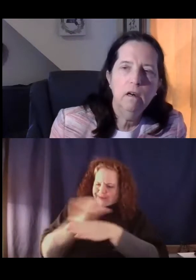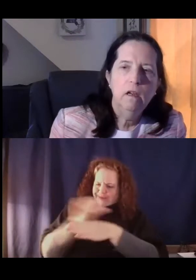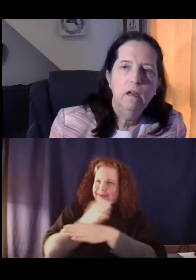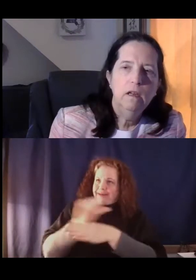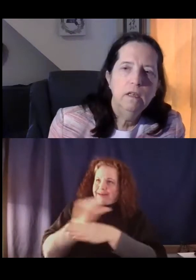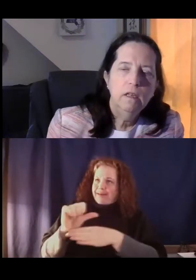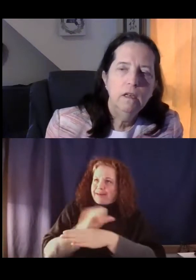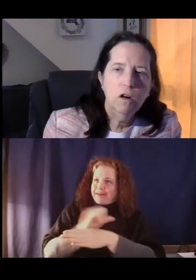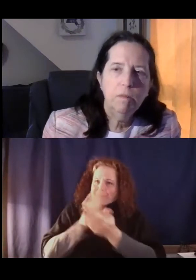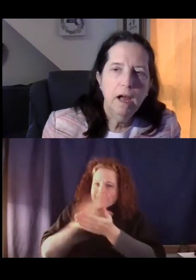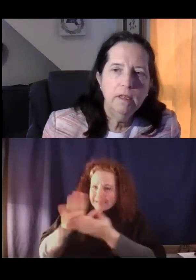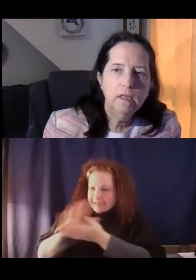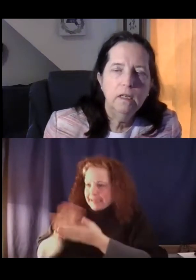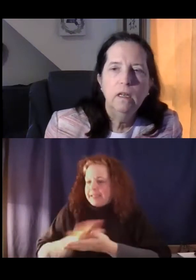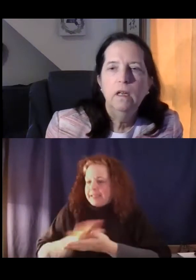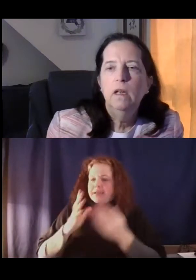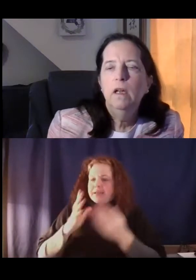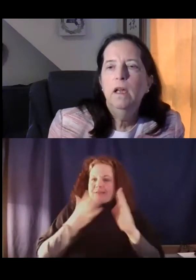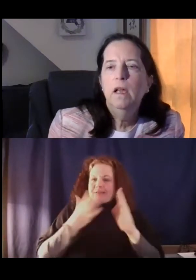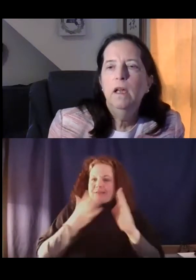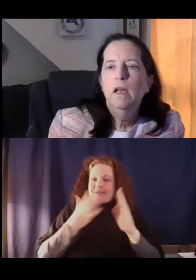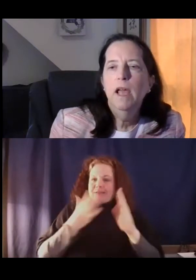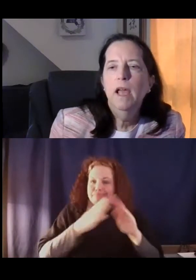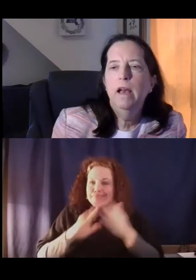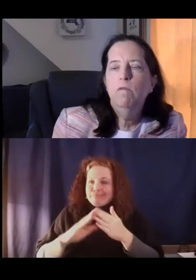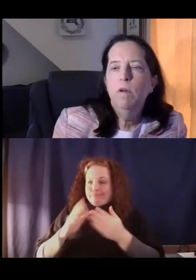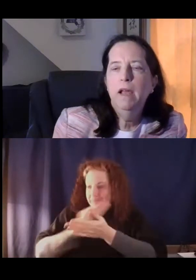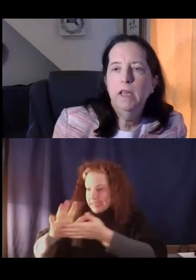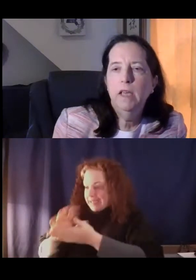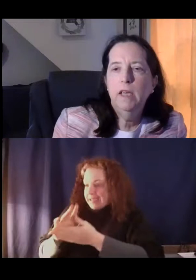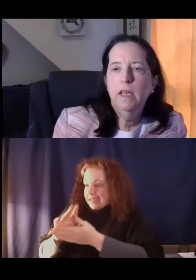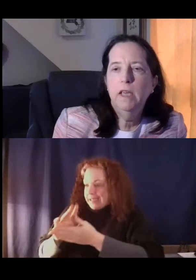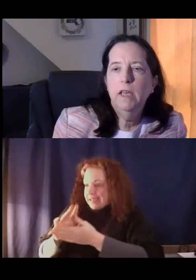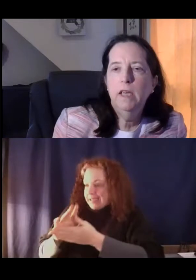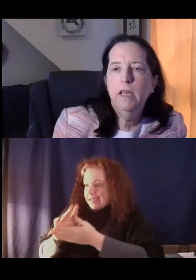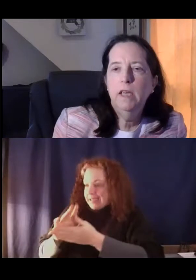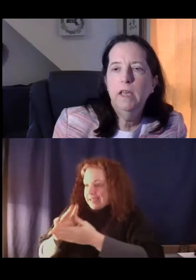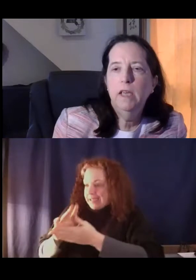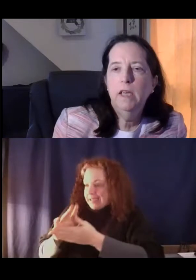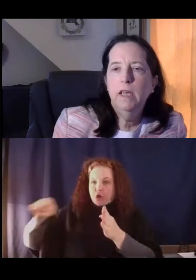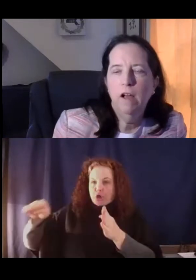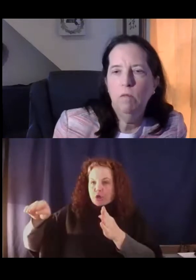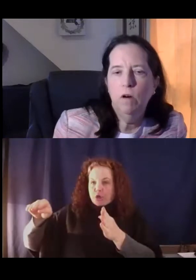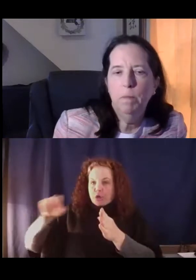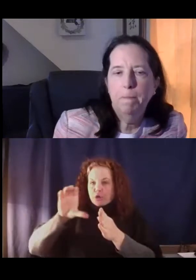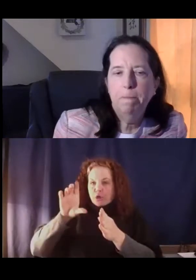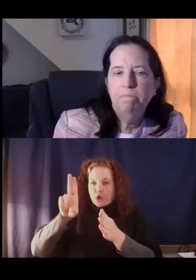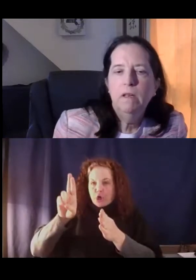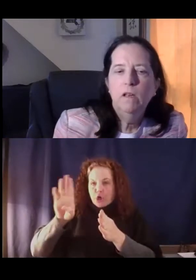clear curb cuts and keep access